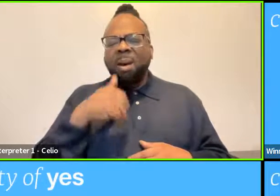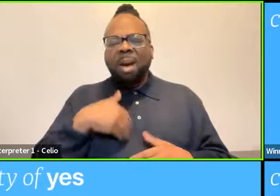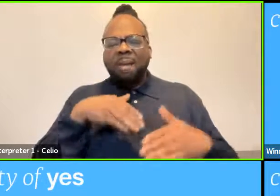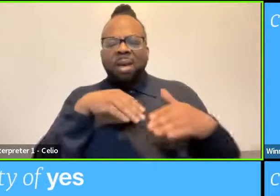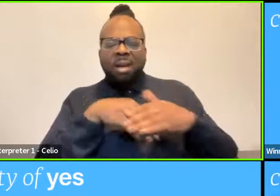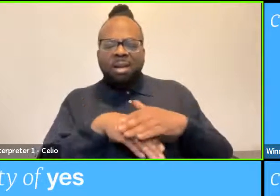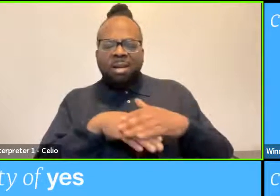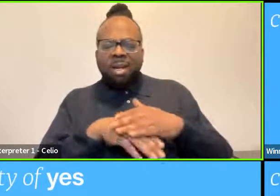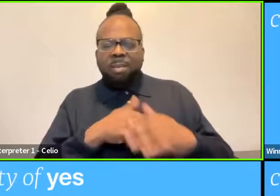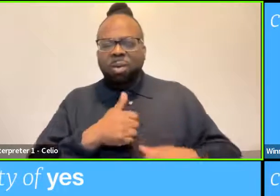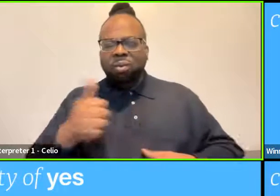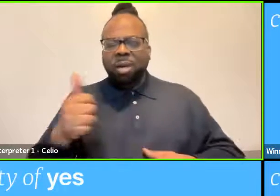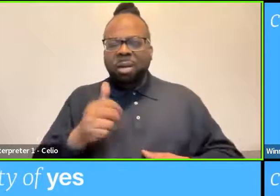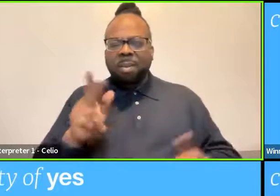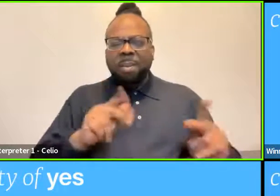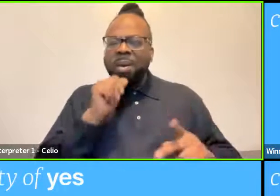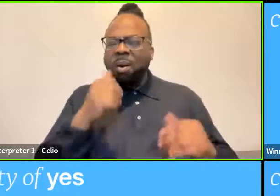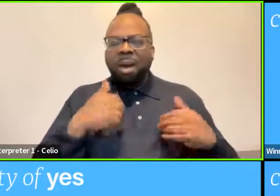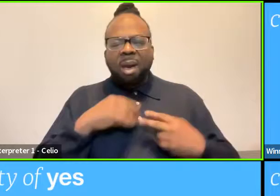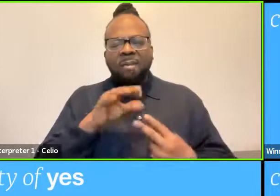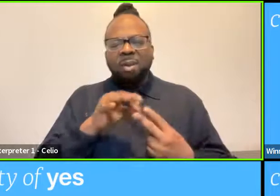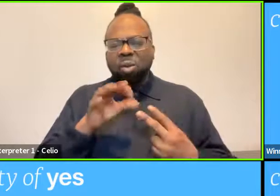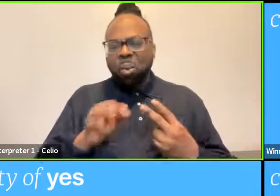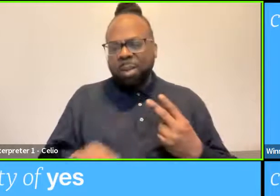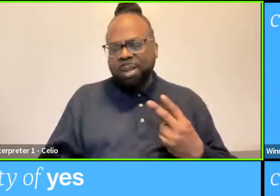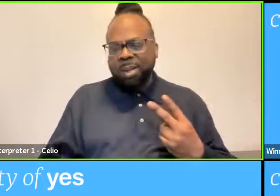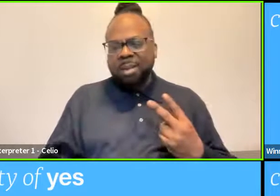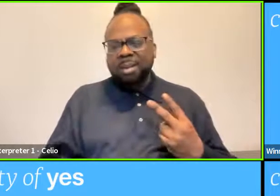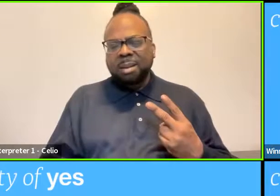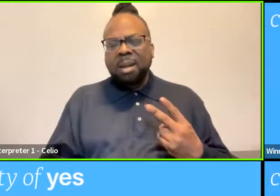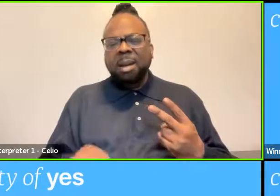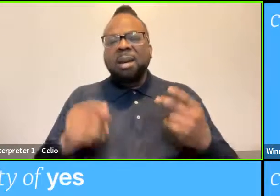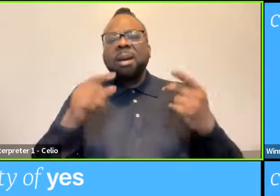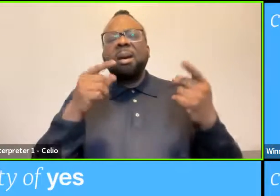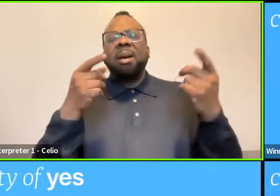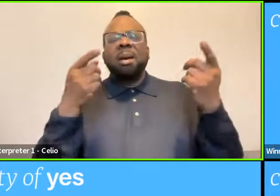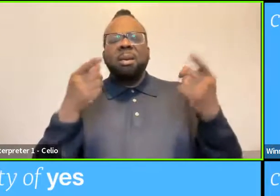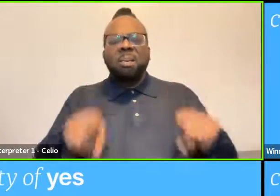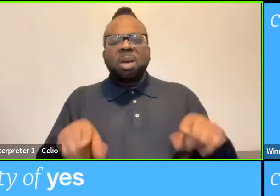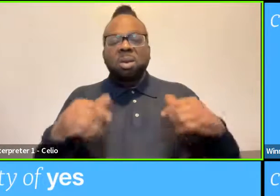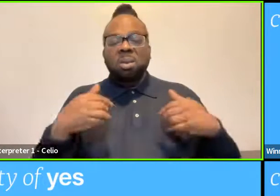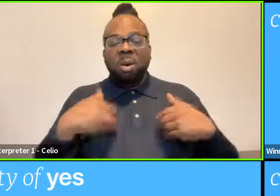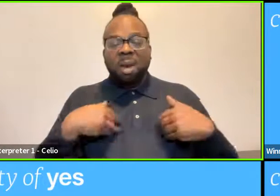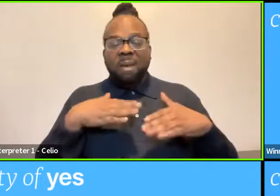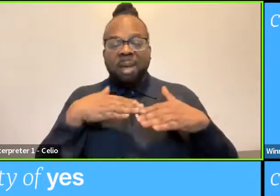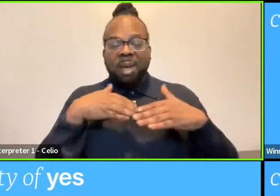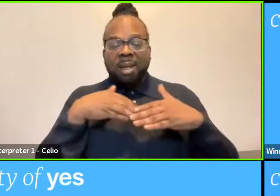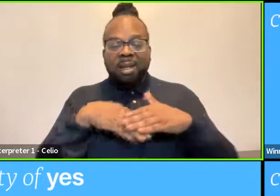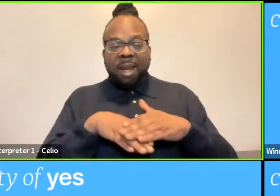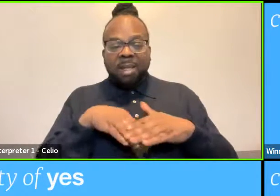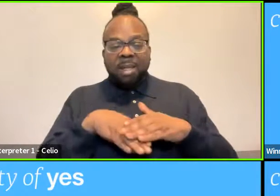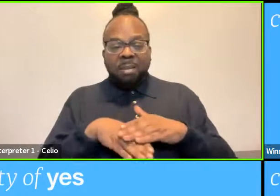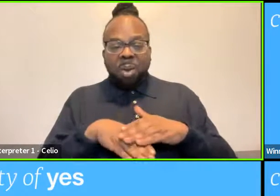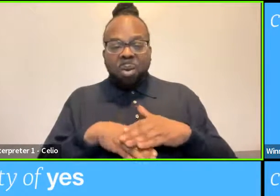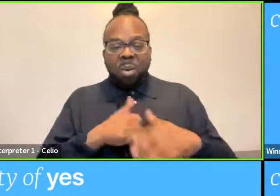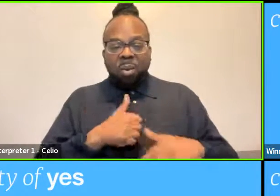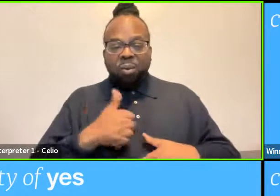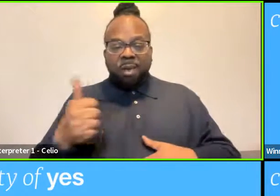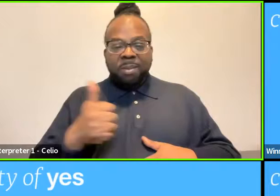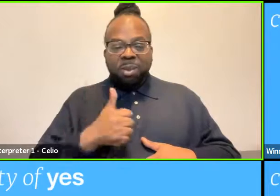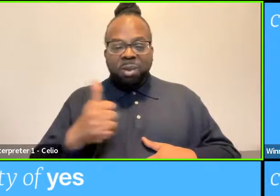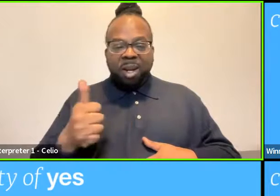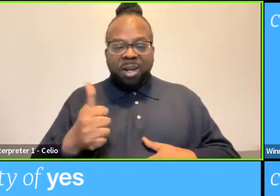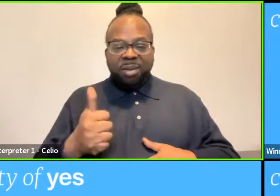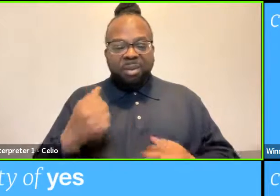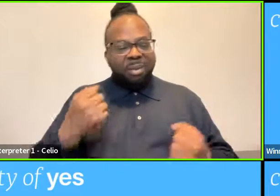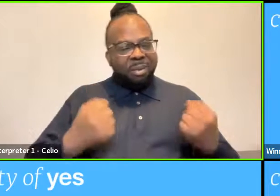people have no choice. And even where you have accessible transportation, it doesn't